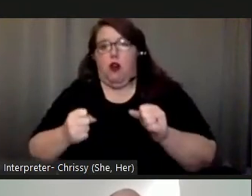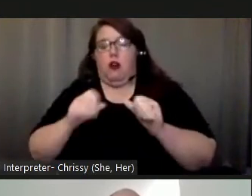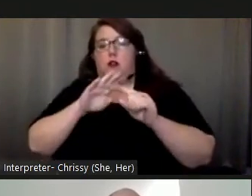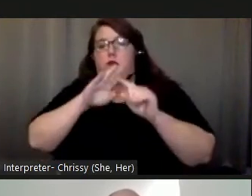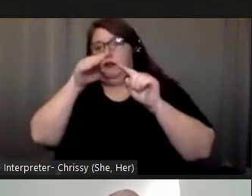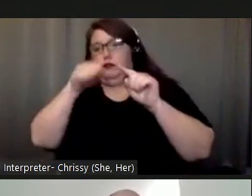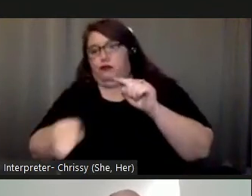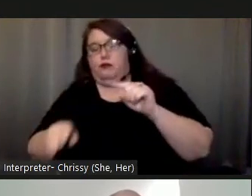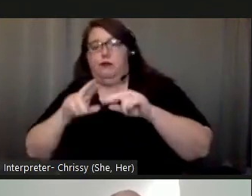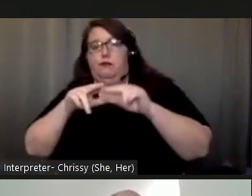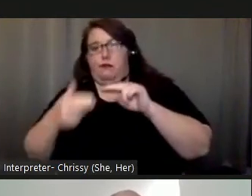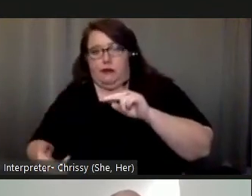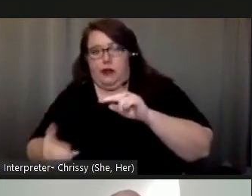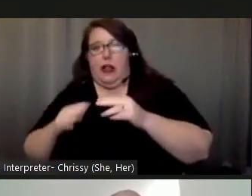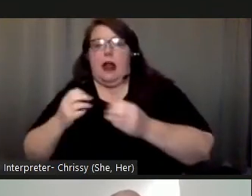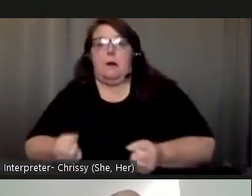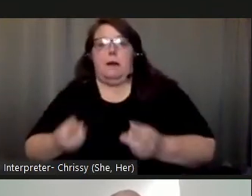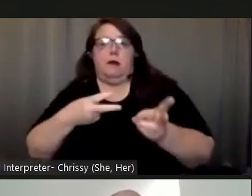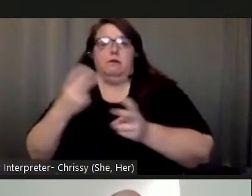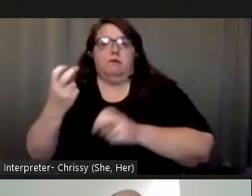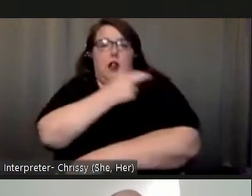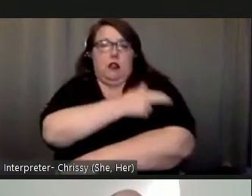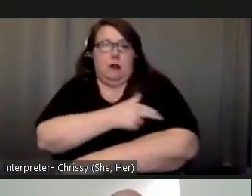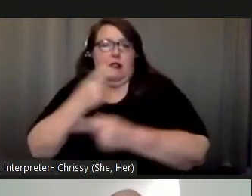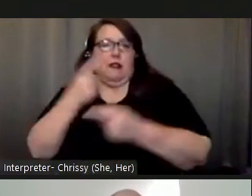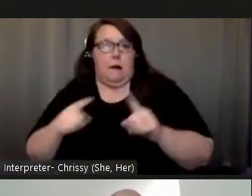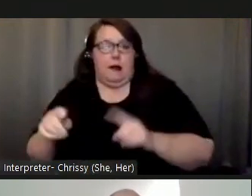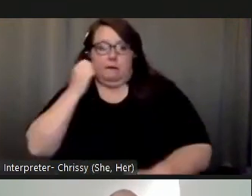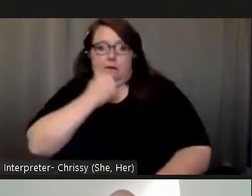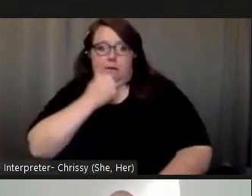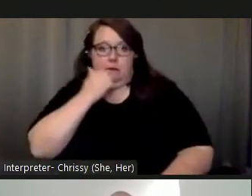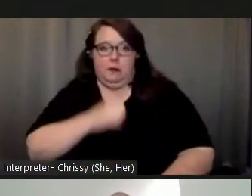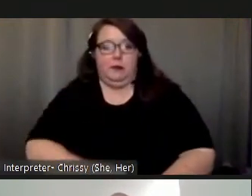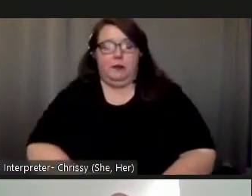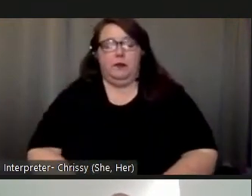in the number of hospitalizations that are occurring on a daily basis. Next slide.